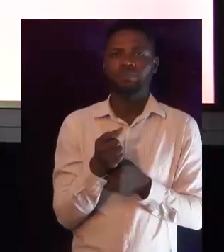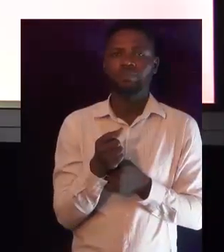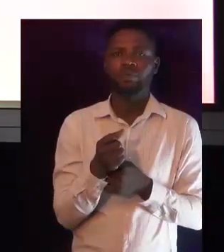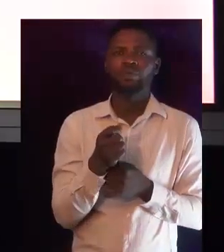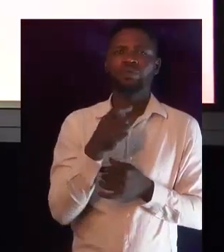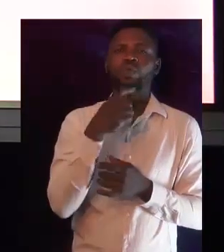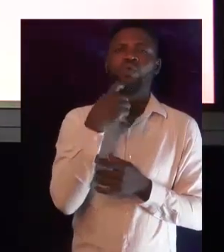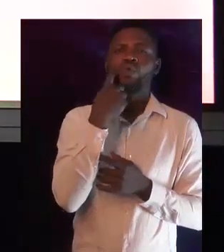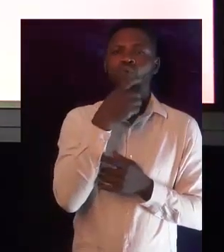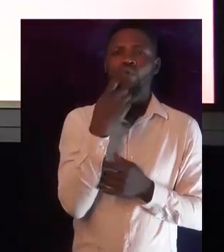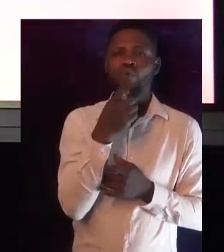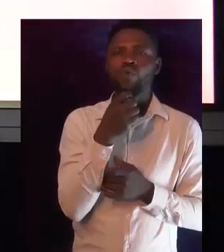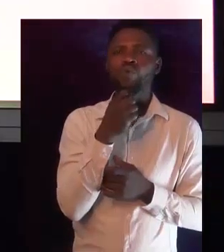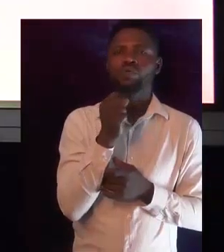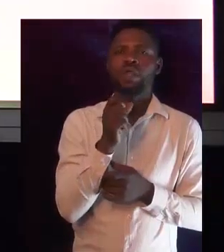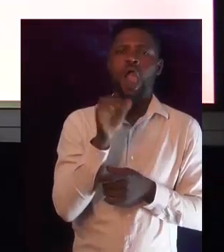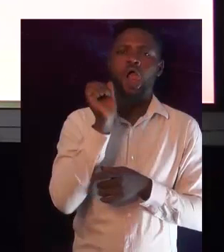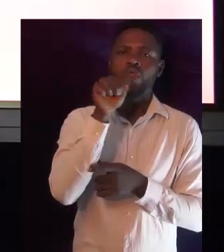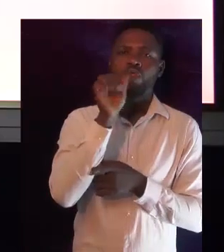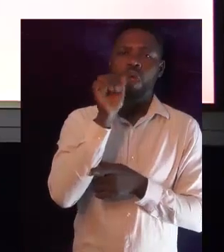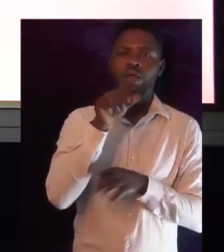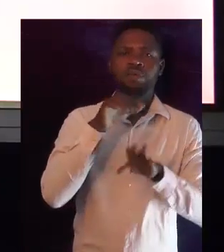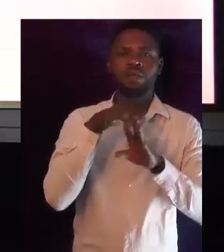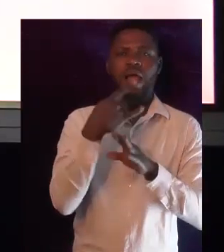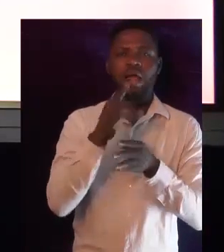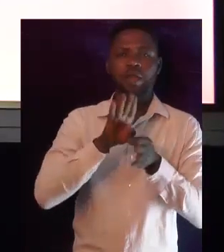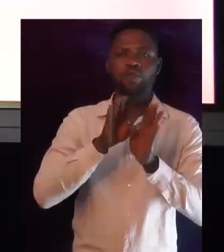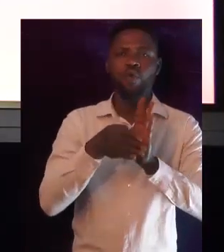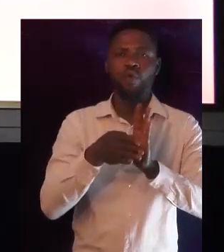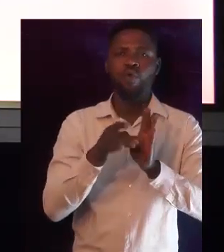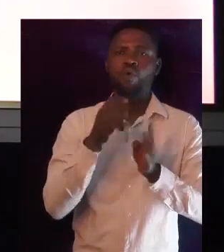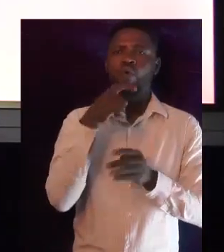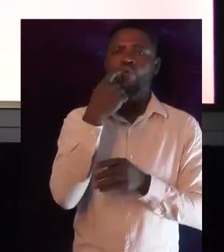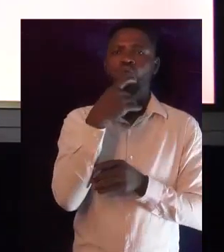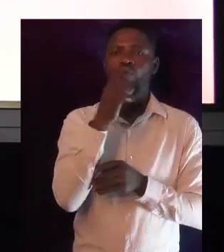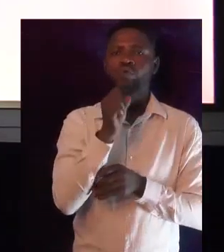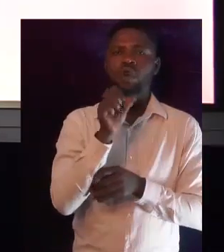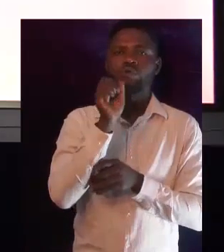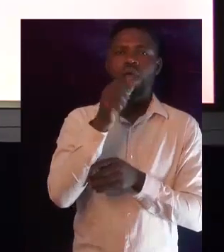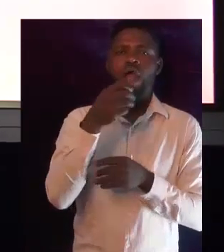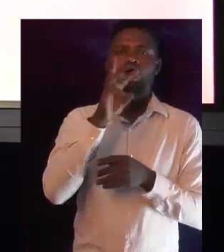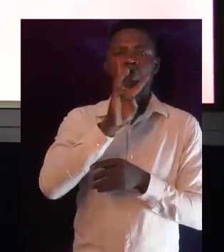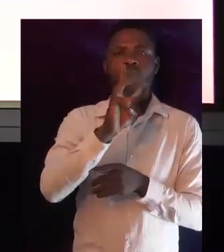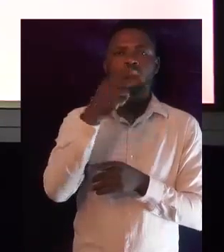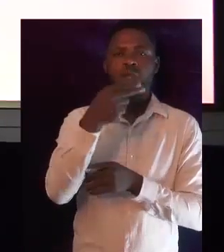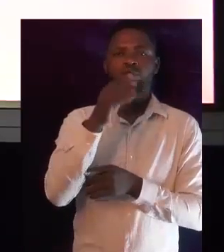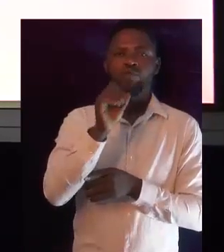1. Who's knocking at the door? Who's knocking at the door? That is